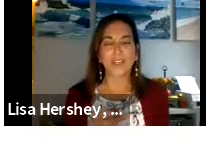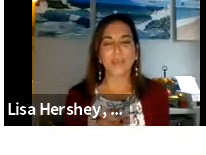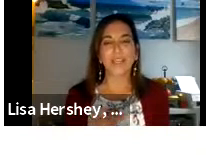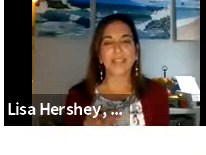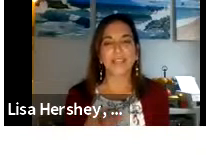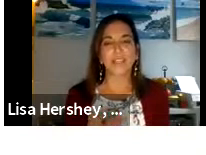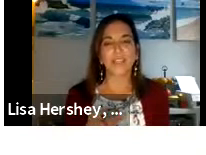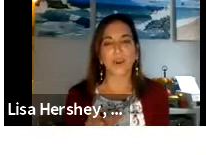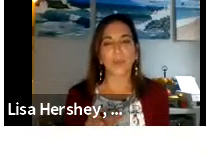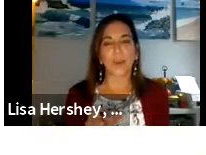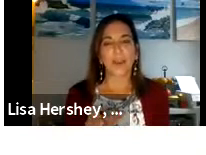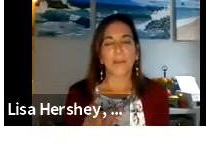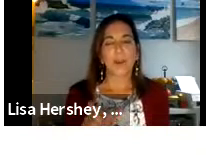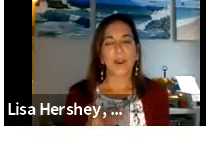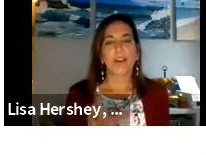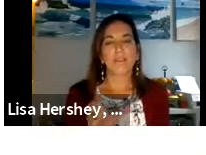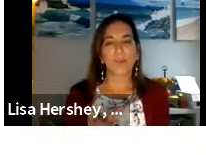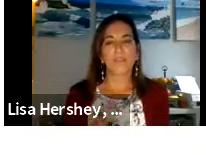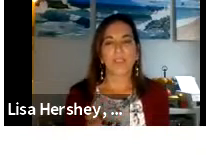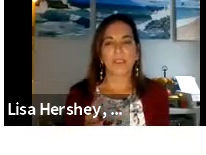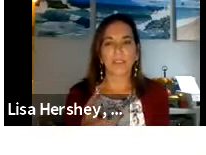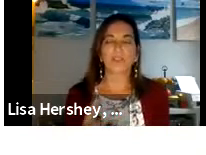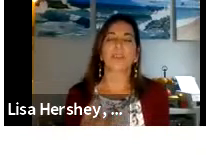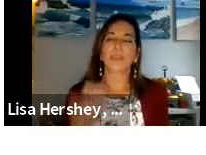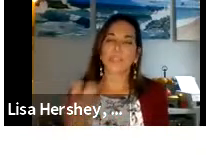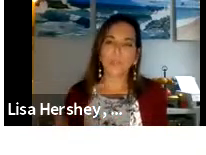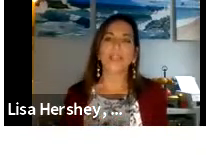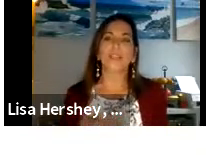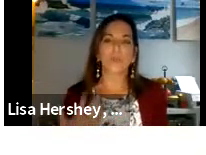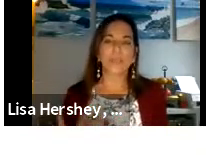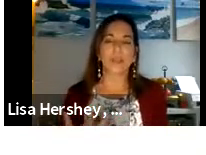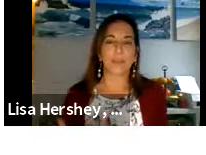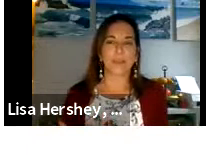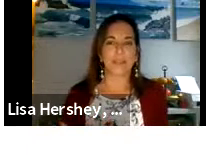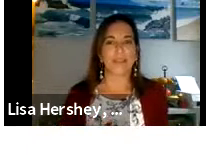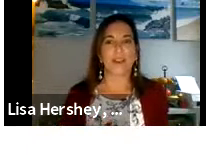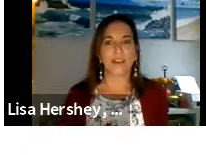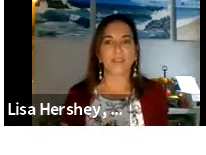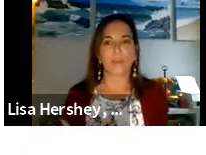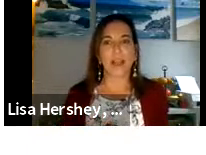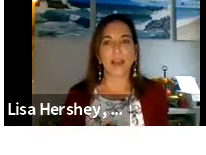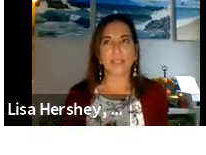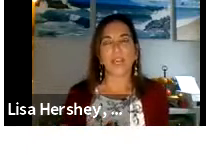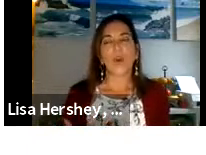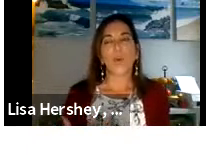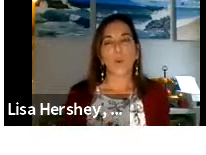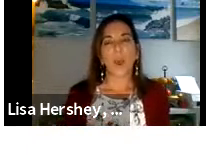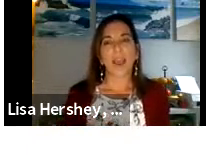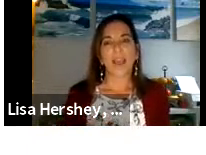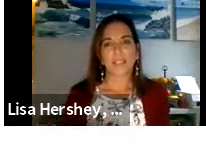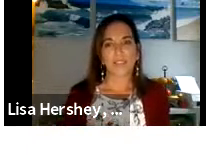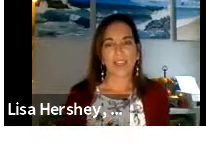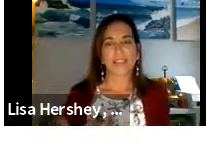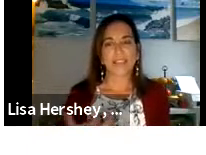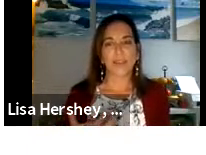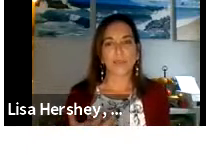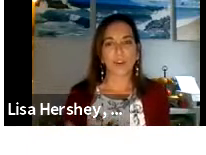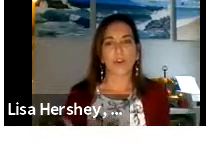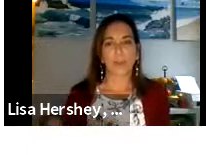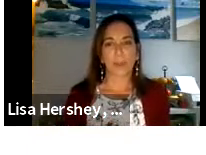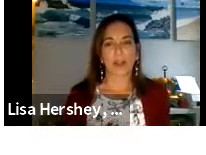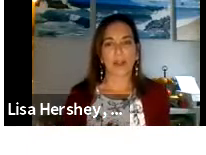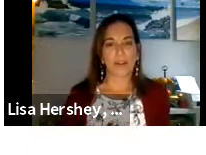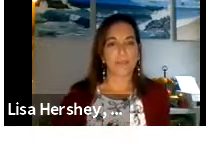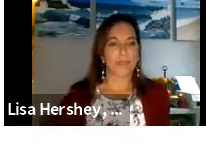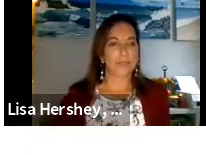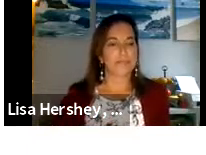now in certain communities. And so part of what these folks have been doing is really building the narrative around why this vaccine